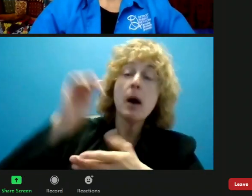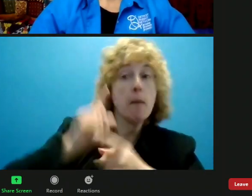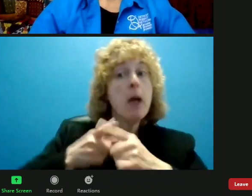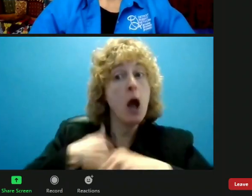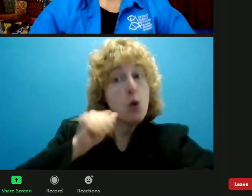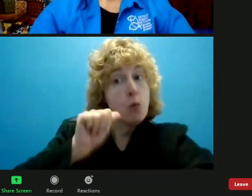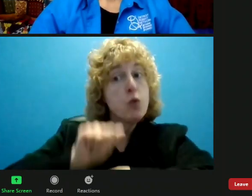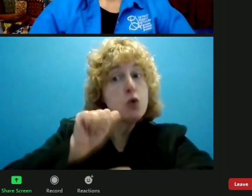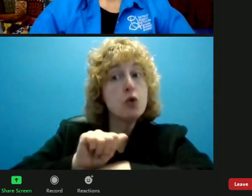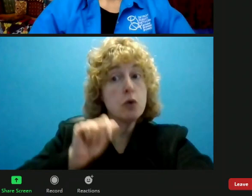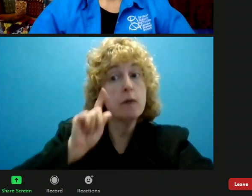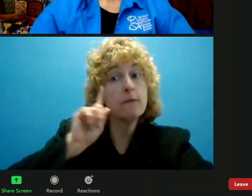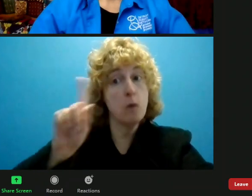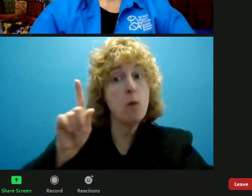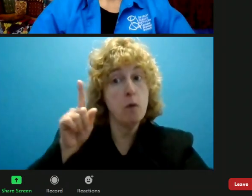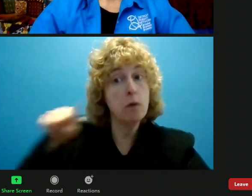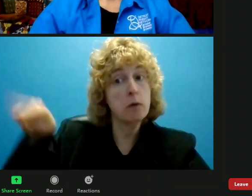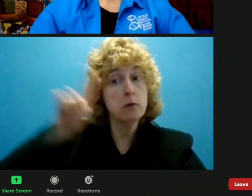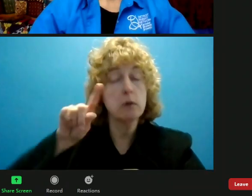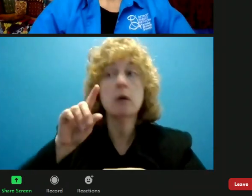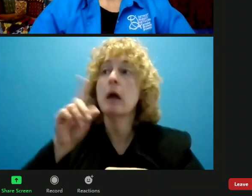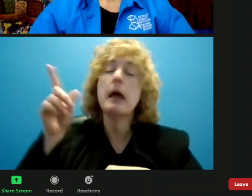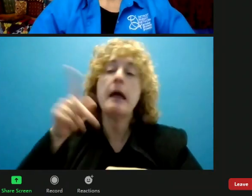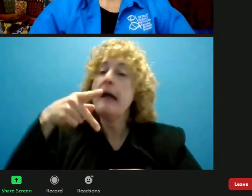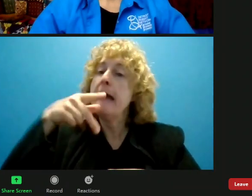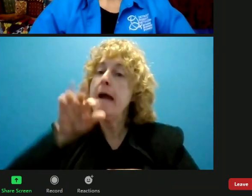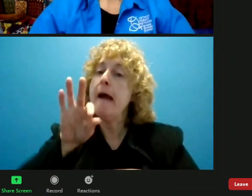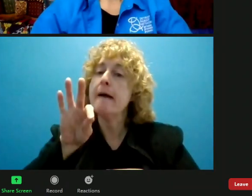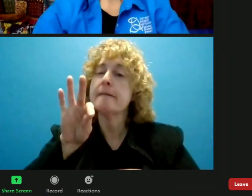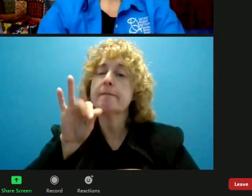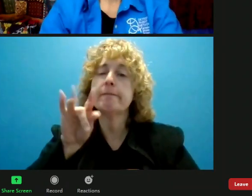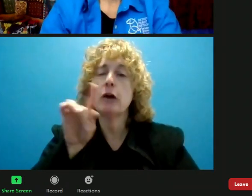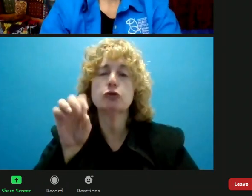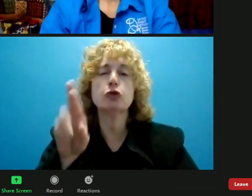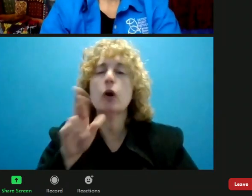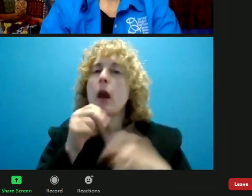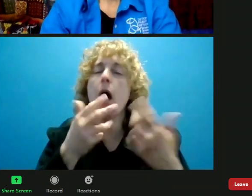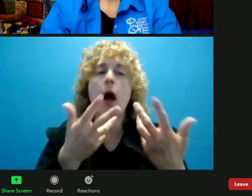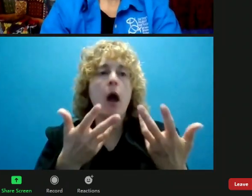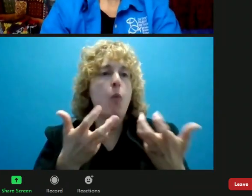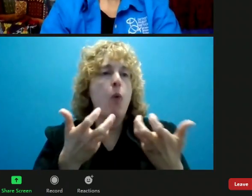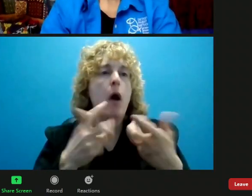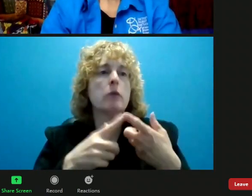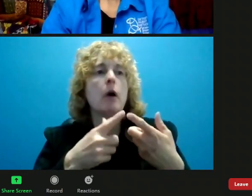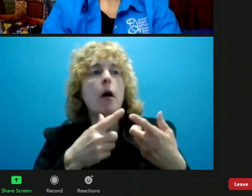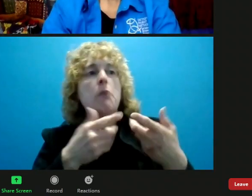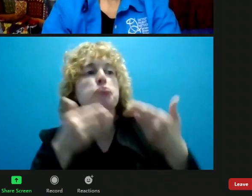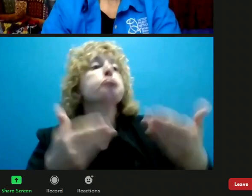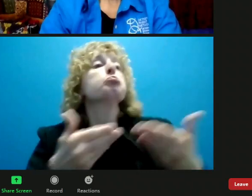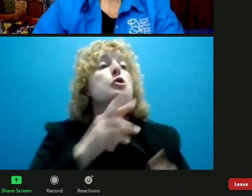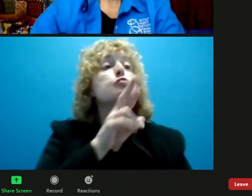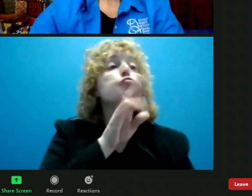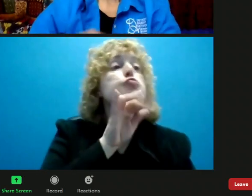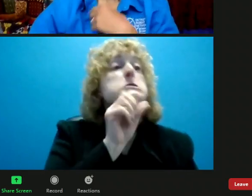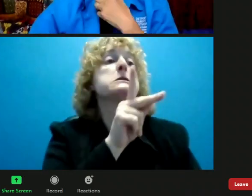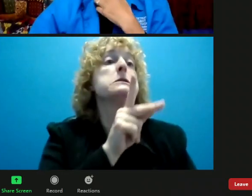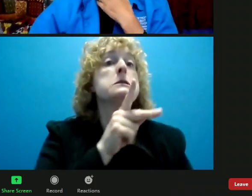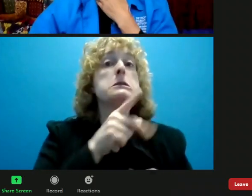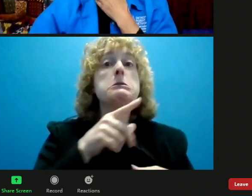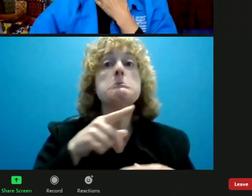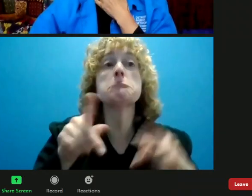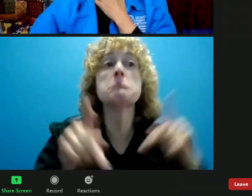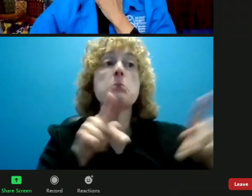to put anyone at risk, uh, for the dollars that they can make in the short term over a vaccine. So they're going to do everything they can to keep their